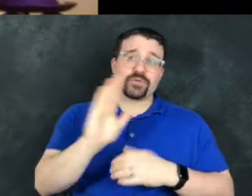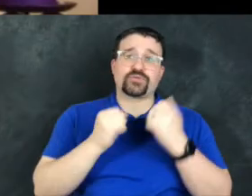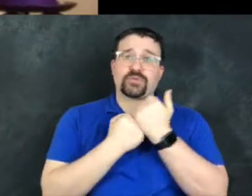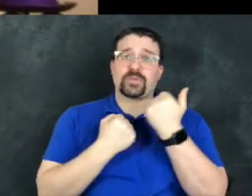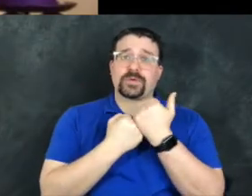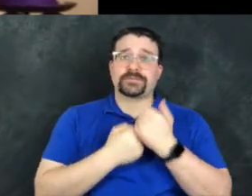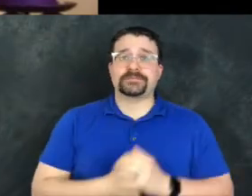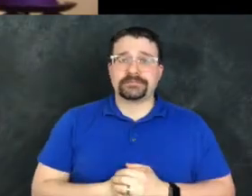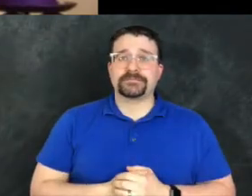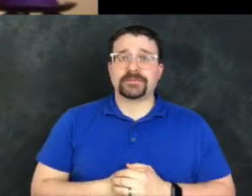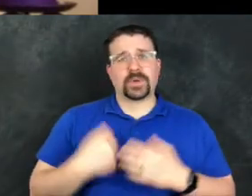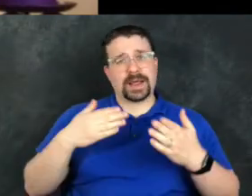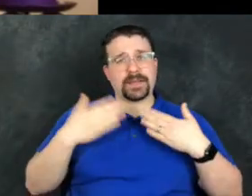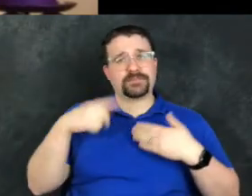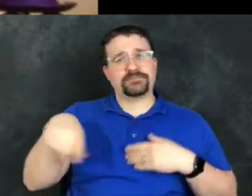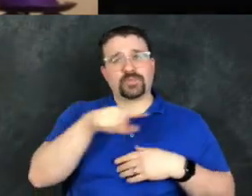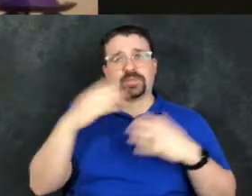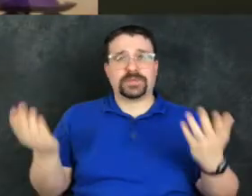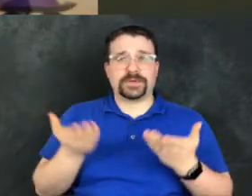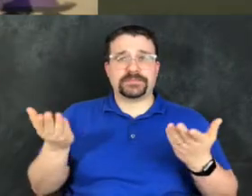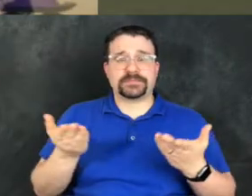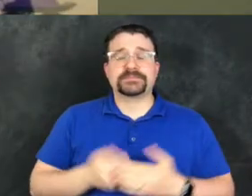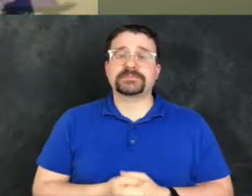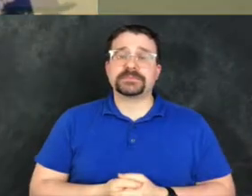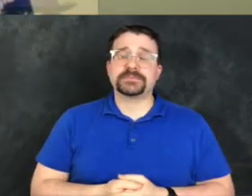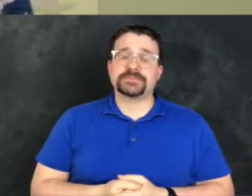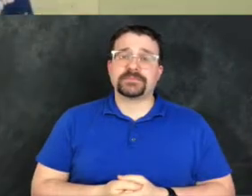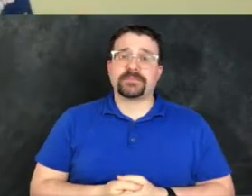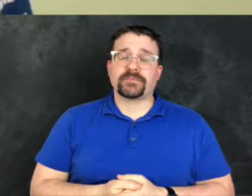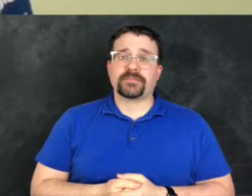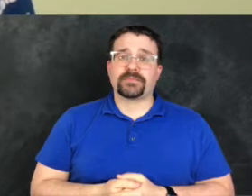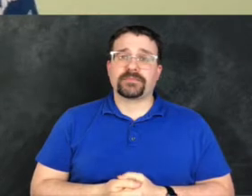you for your faithfulness. We're glad you're here.